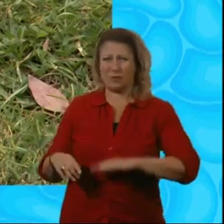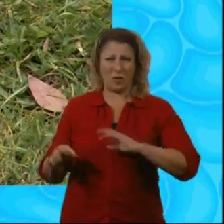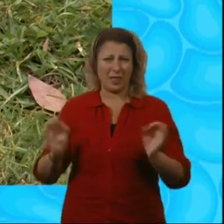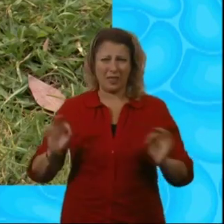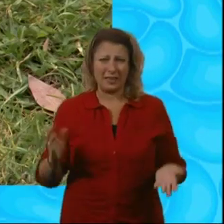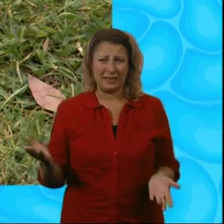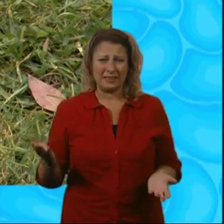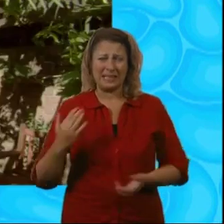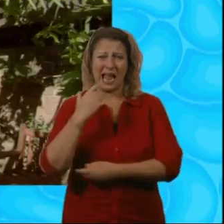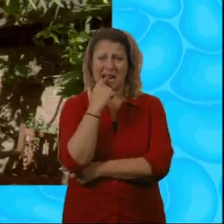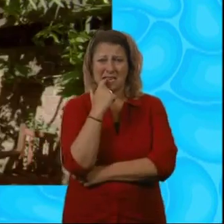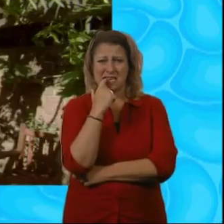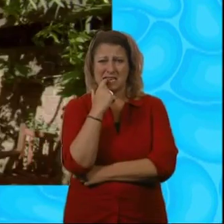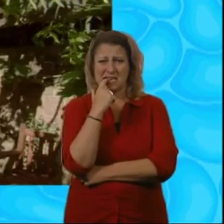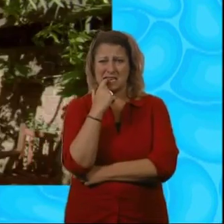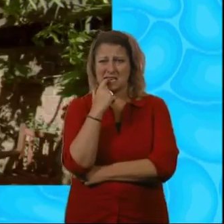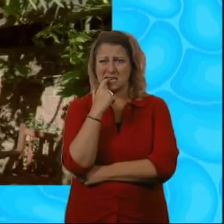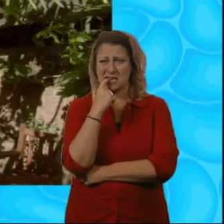no!